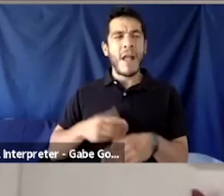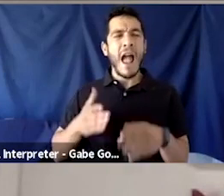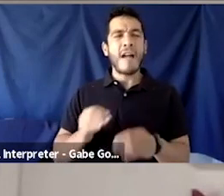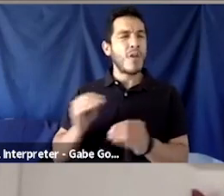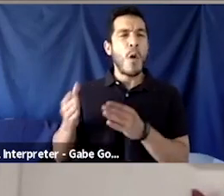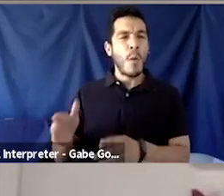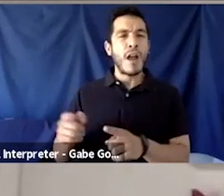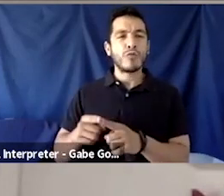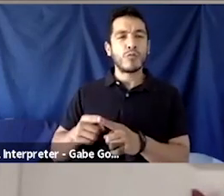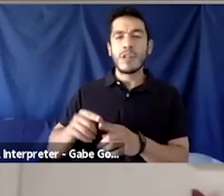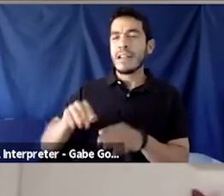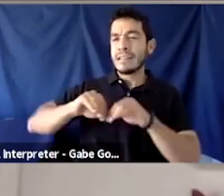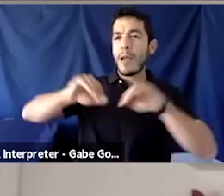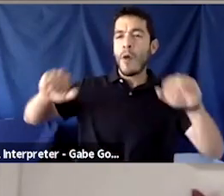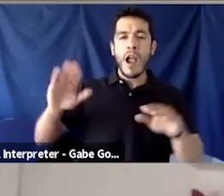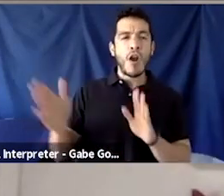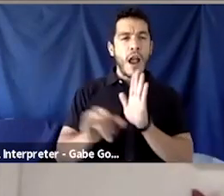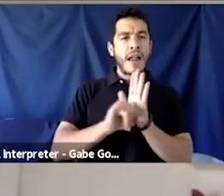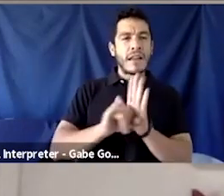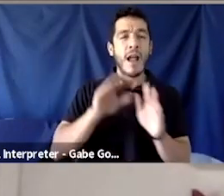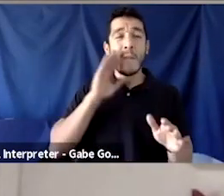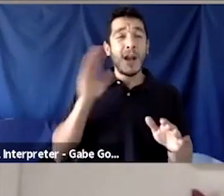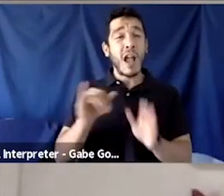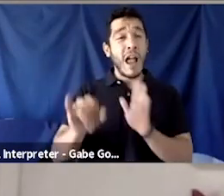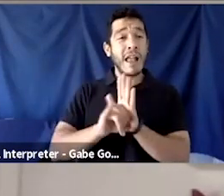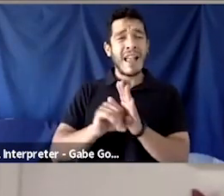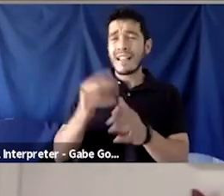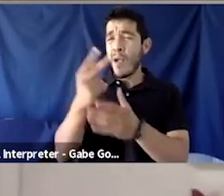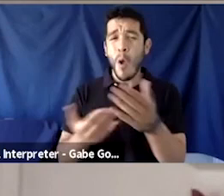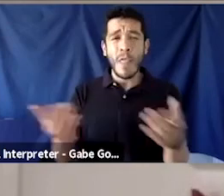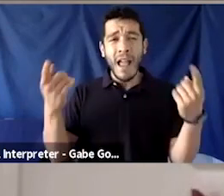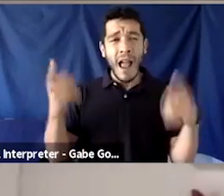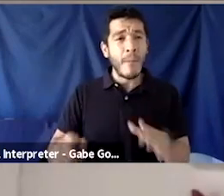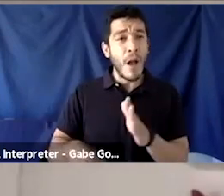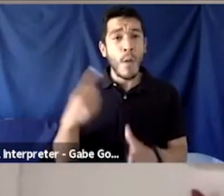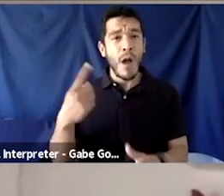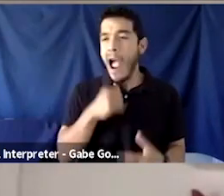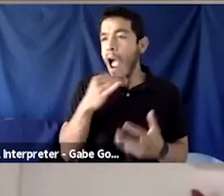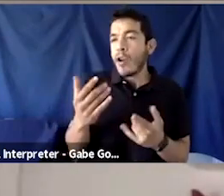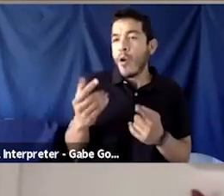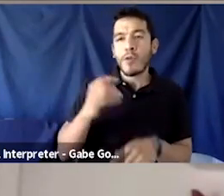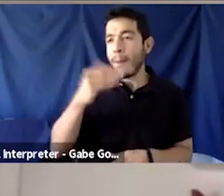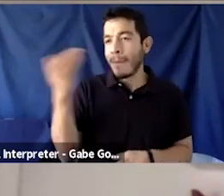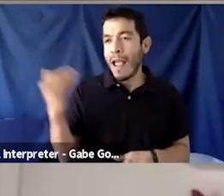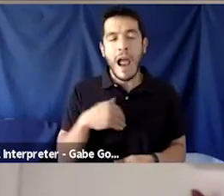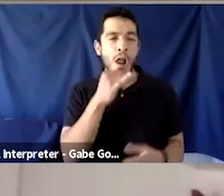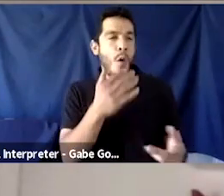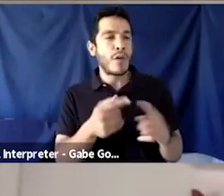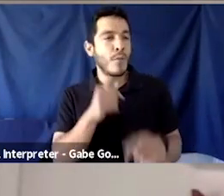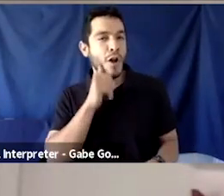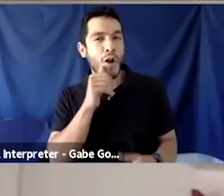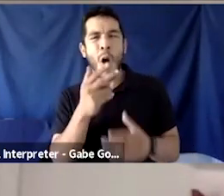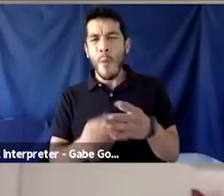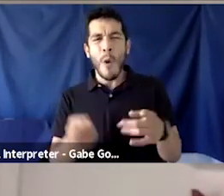identity because your identity is developed by all those things happening at once. I don't wait to be a girl. I don't wait to be Black. They happen all together.